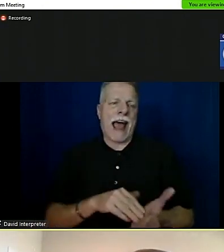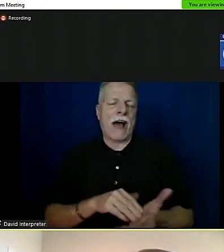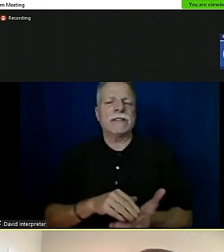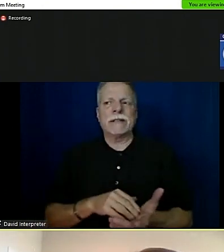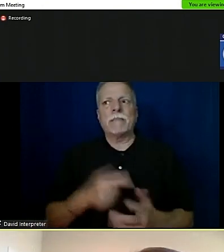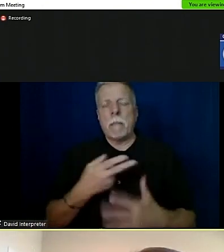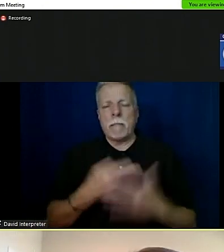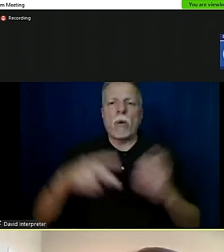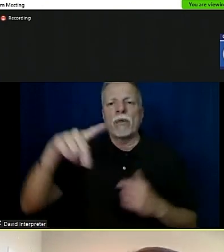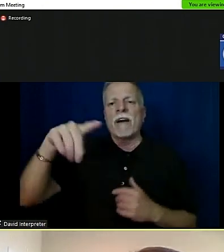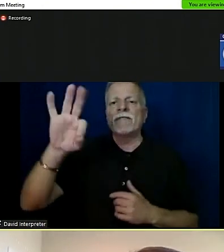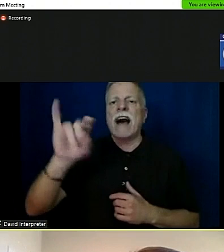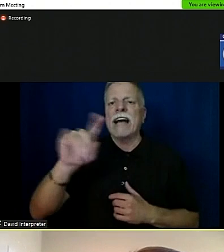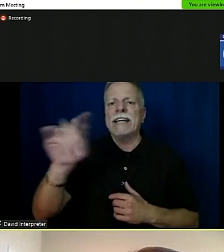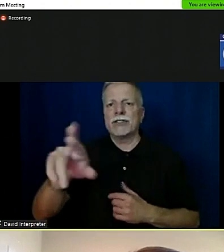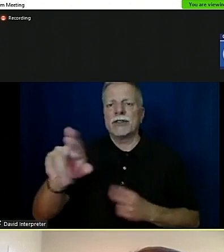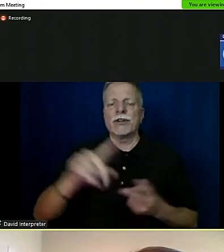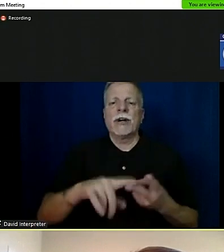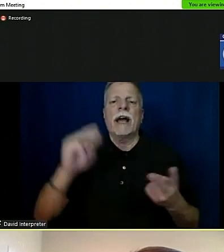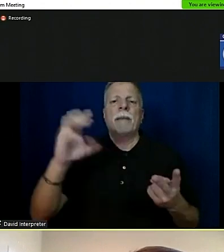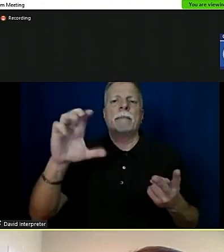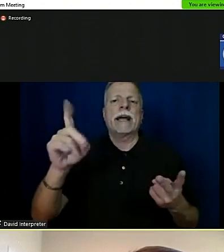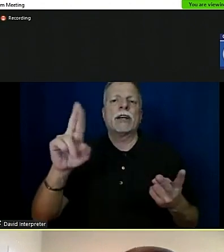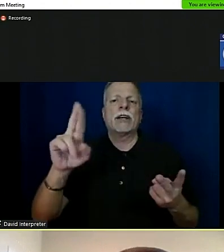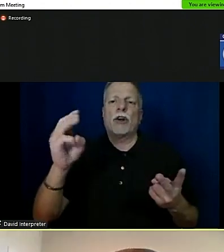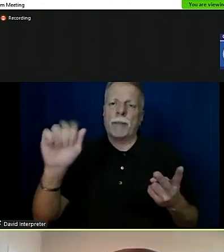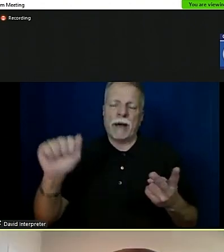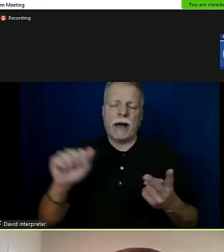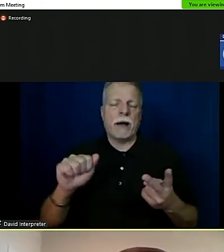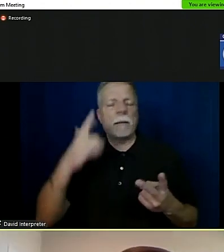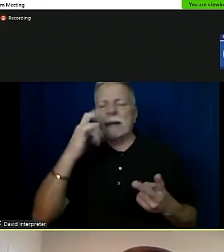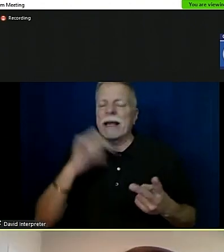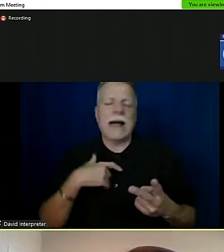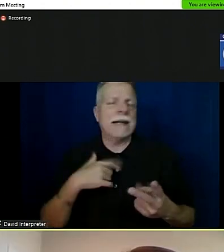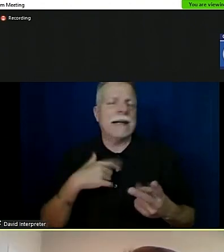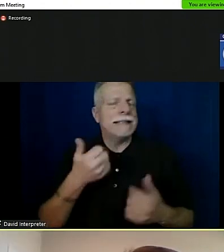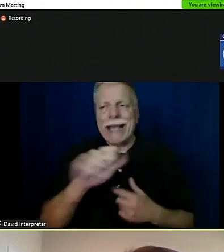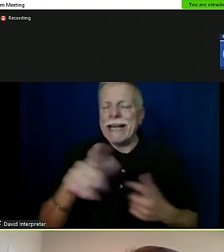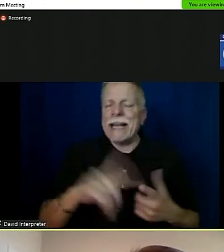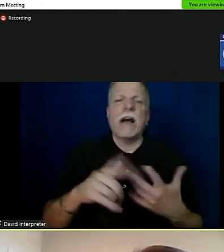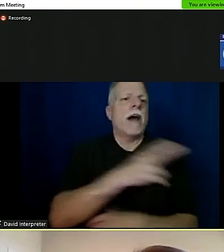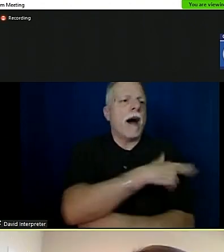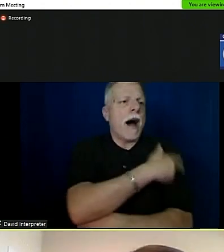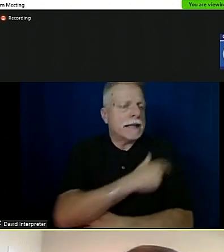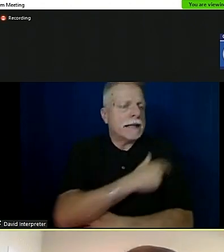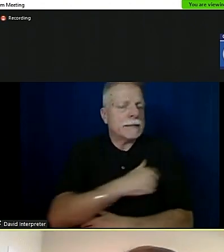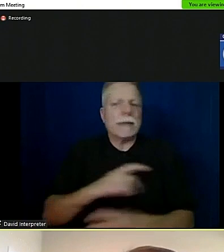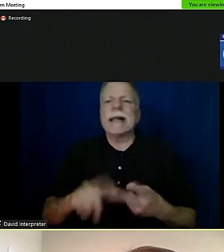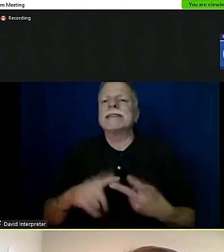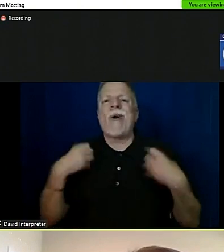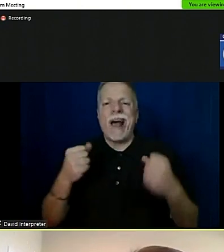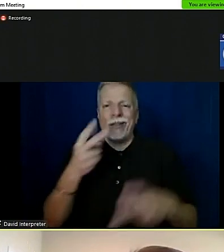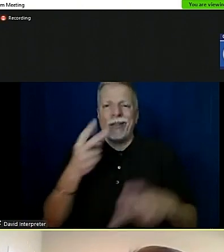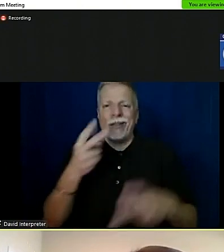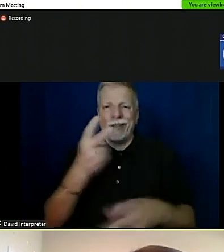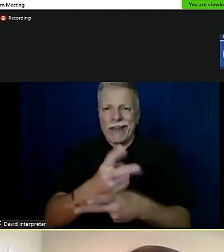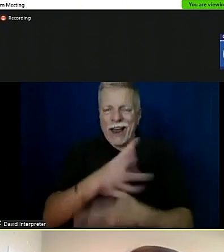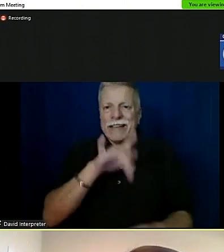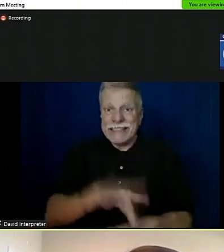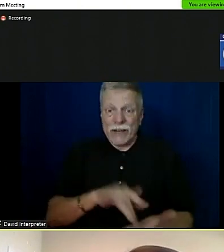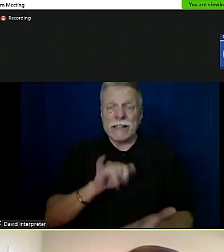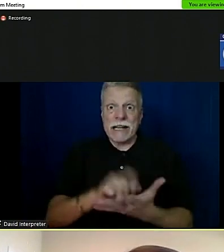able to, any hospitals or any of the healthcare centers that actually made plans with us to